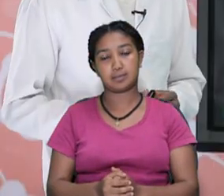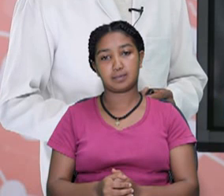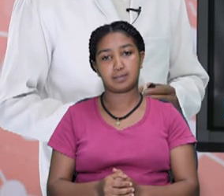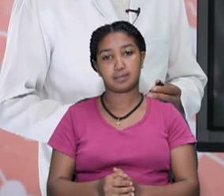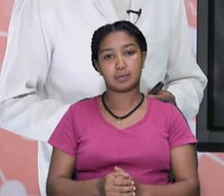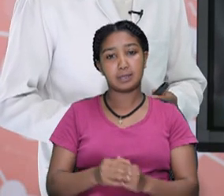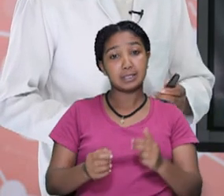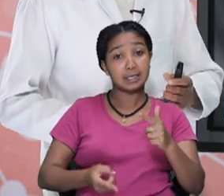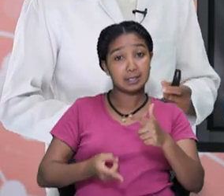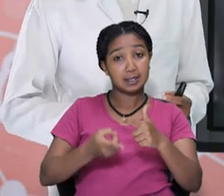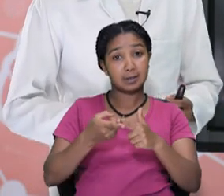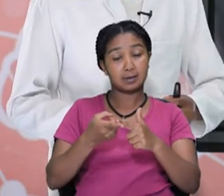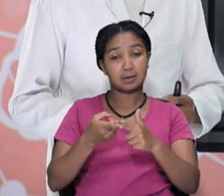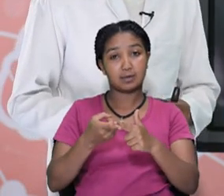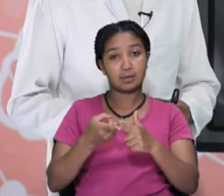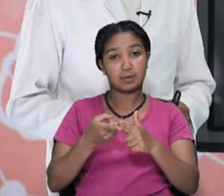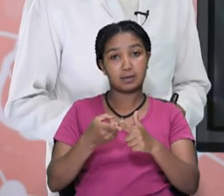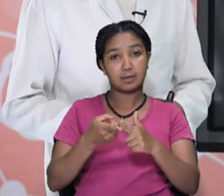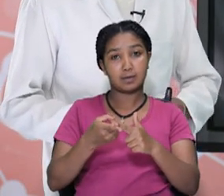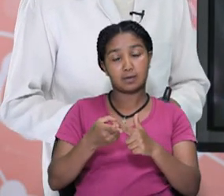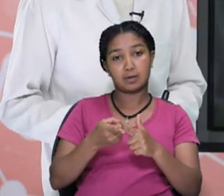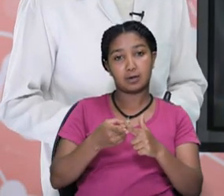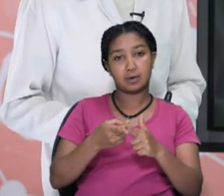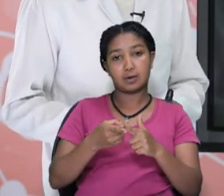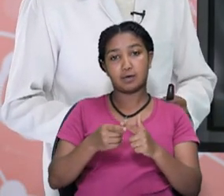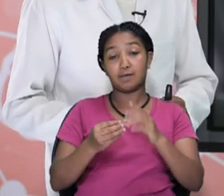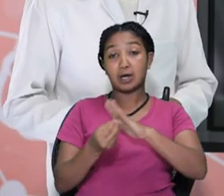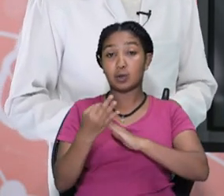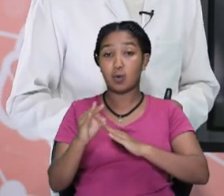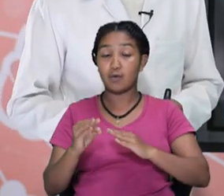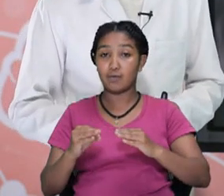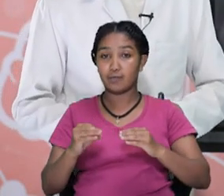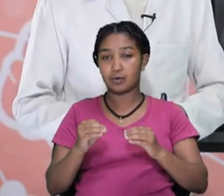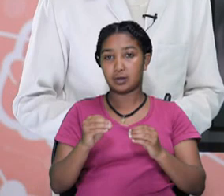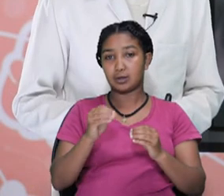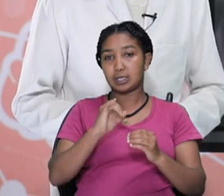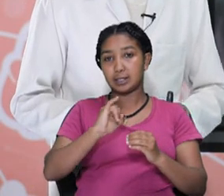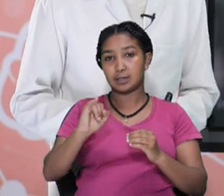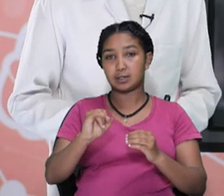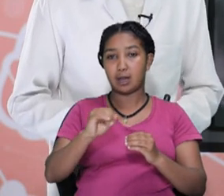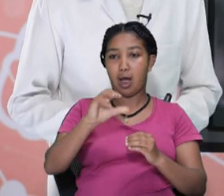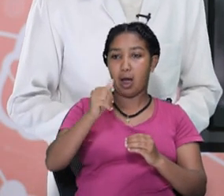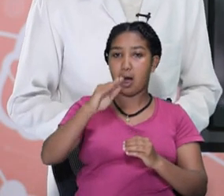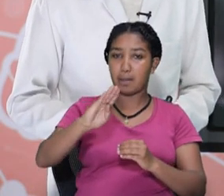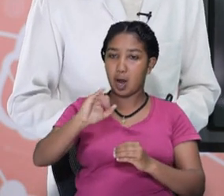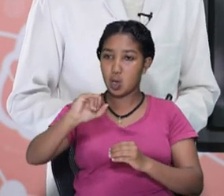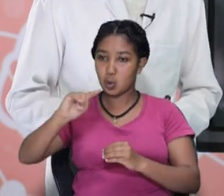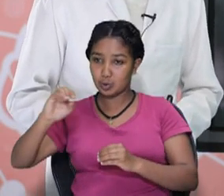ecosystem. The second factor of an ecosystem is abiotic factors. Abiotic factors,